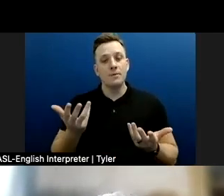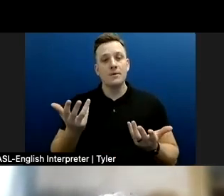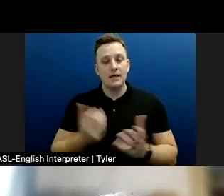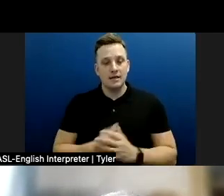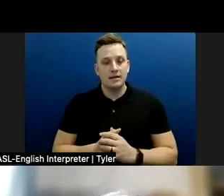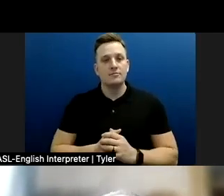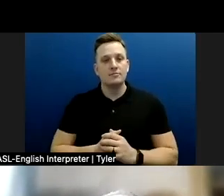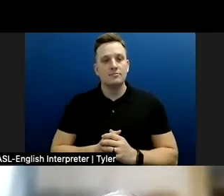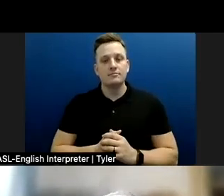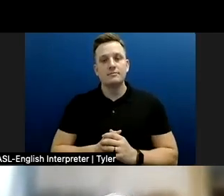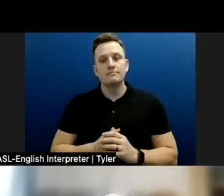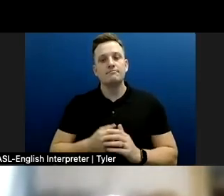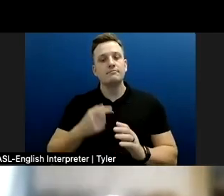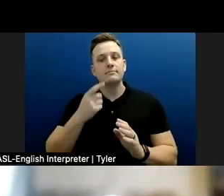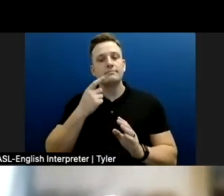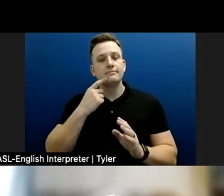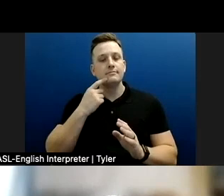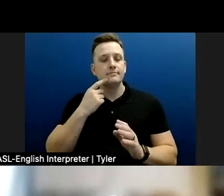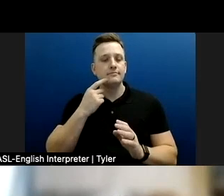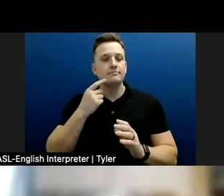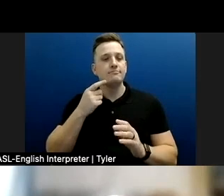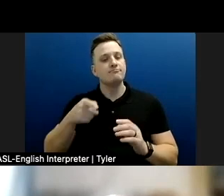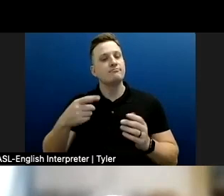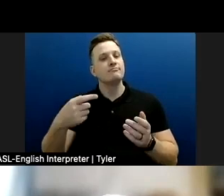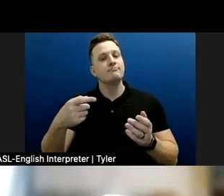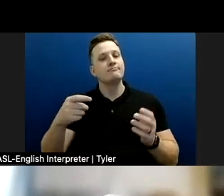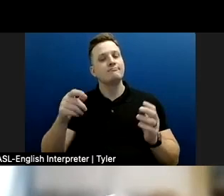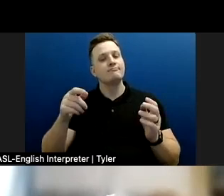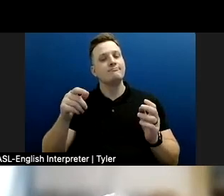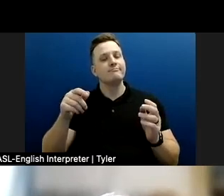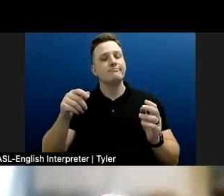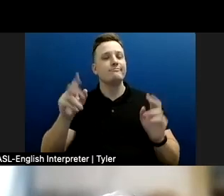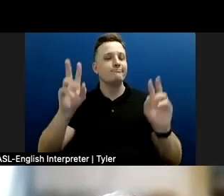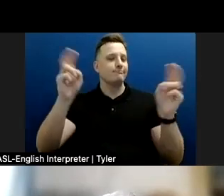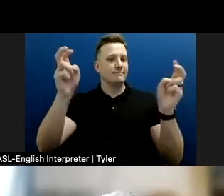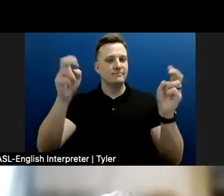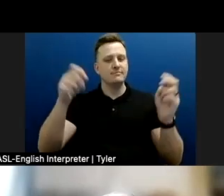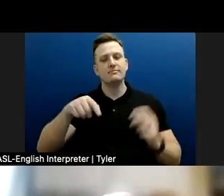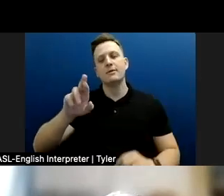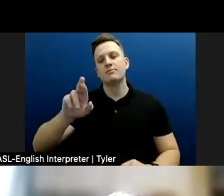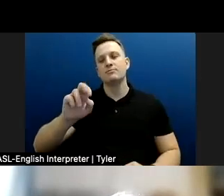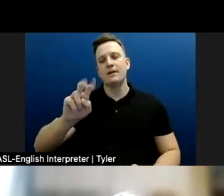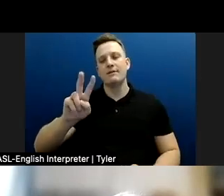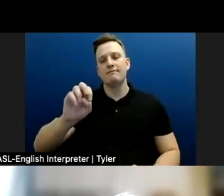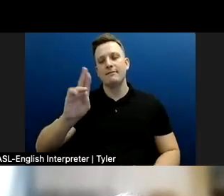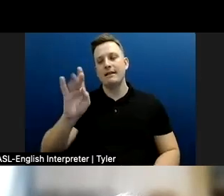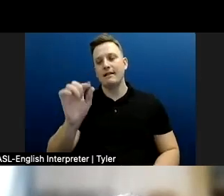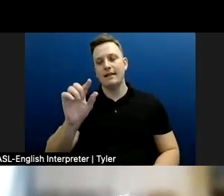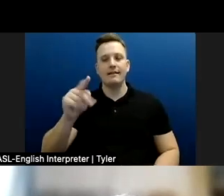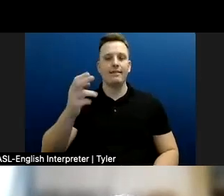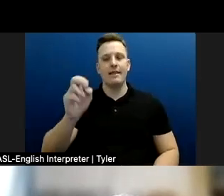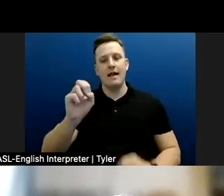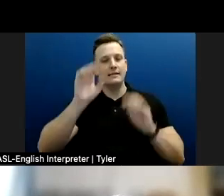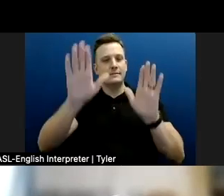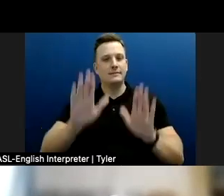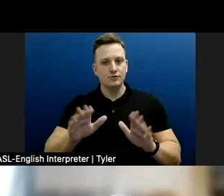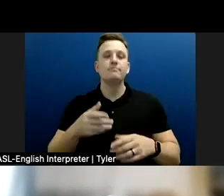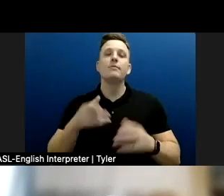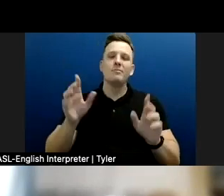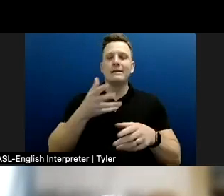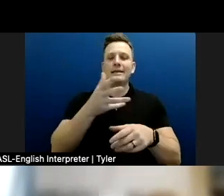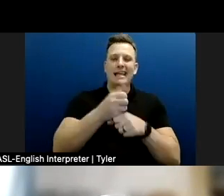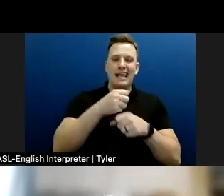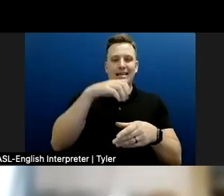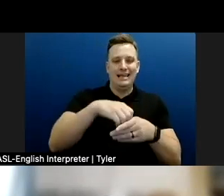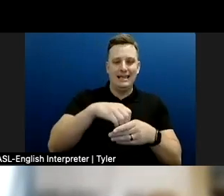before, the talk is going to be called Revealing the Exceptional, Get in the Zone, Revealing the Exceptional